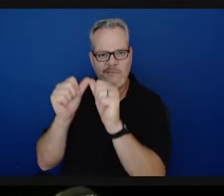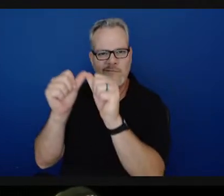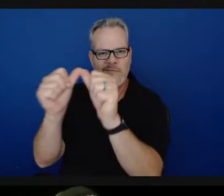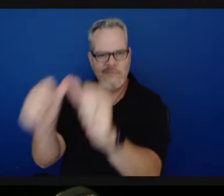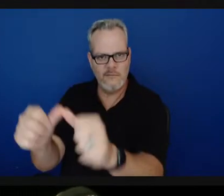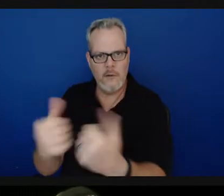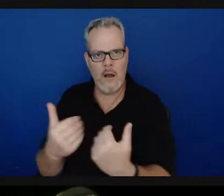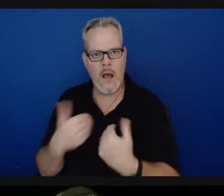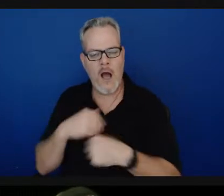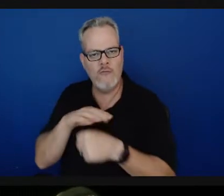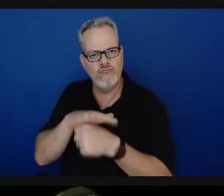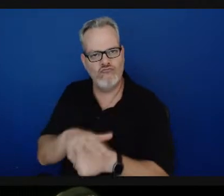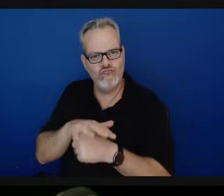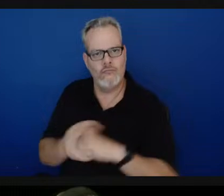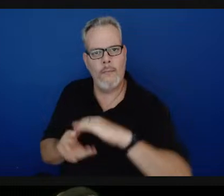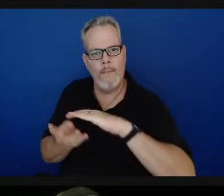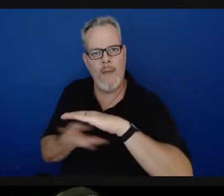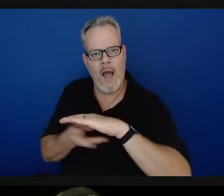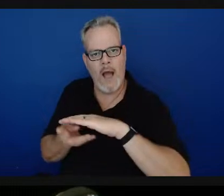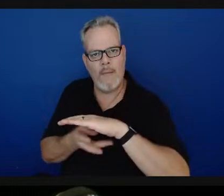pressure within.